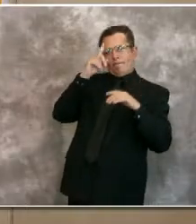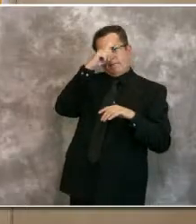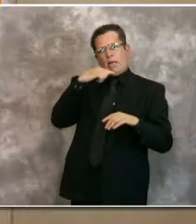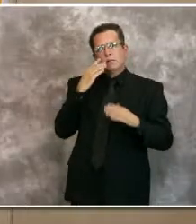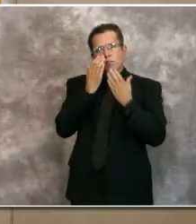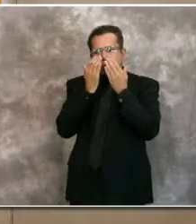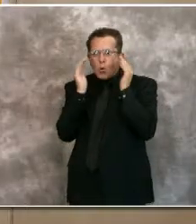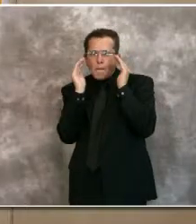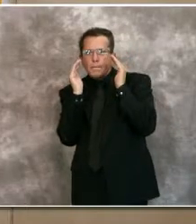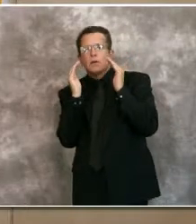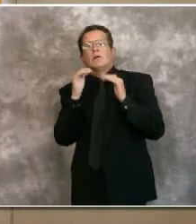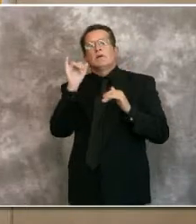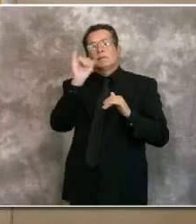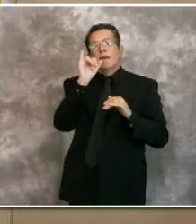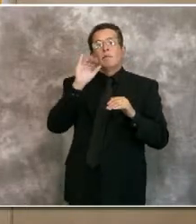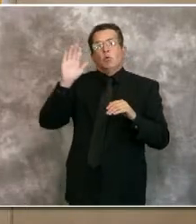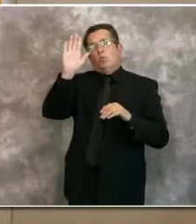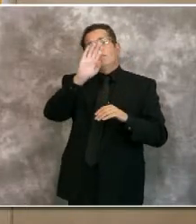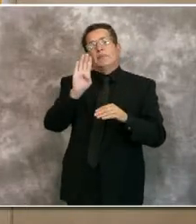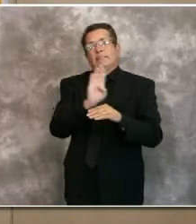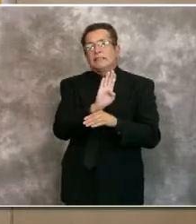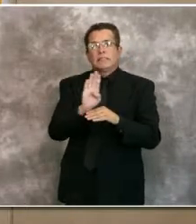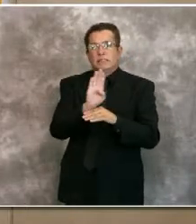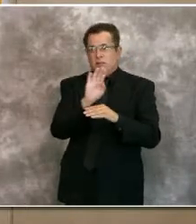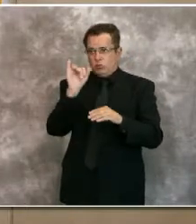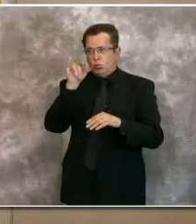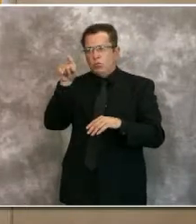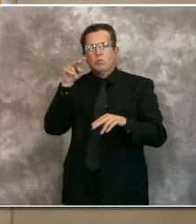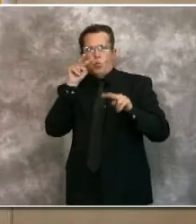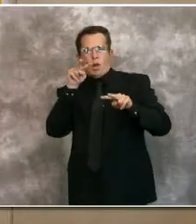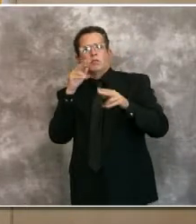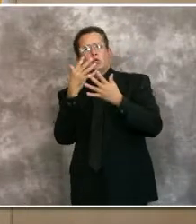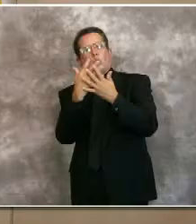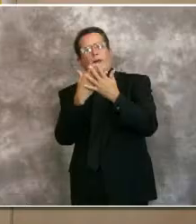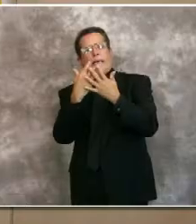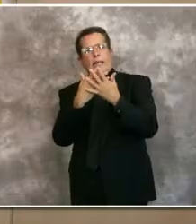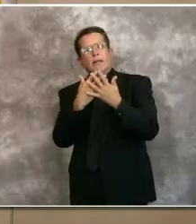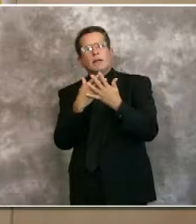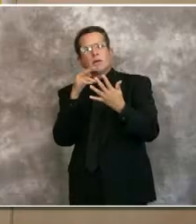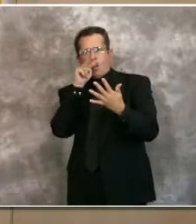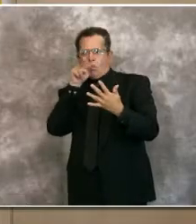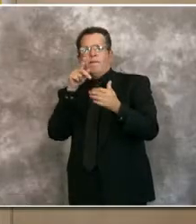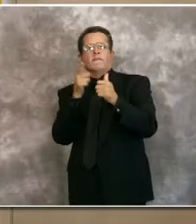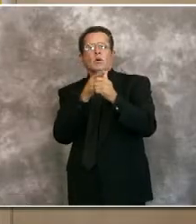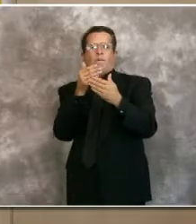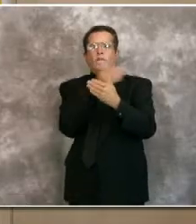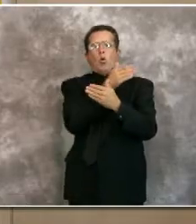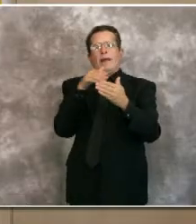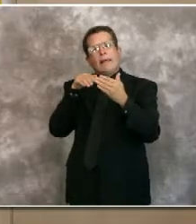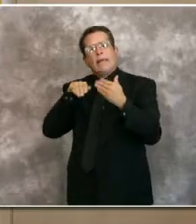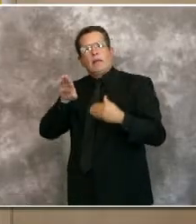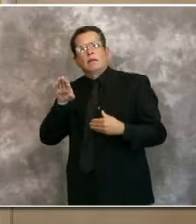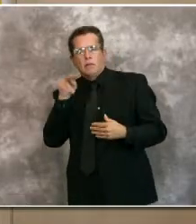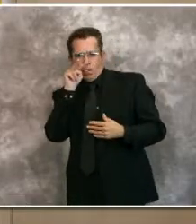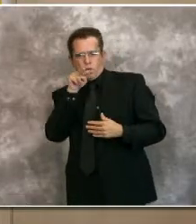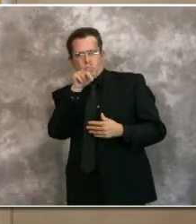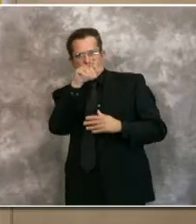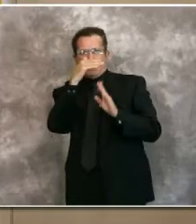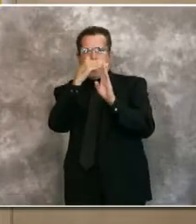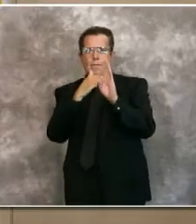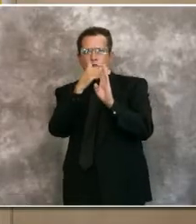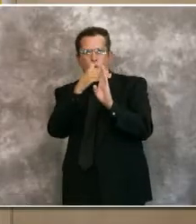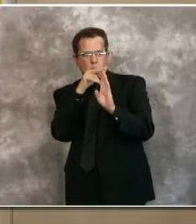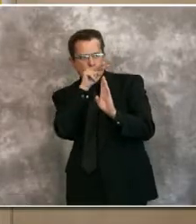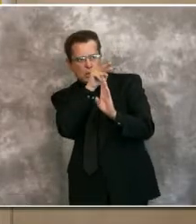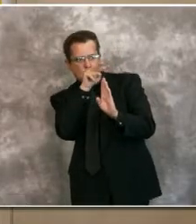ensuring, particularly in businesses and the work sites, that screenings are taking place, including temperature